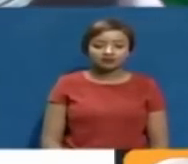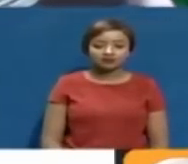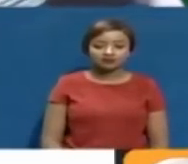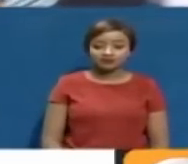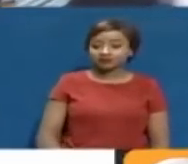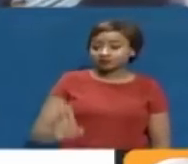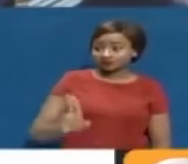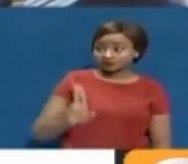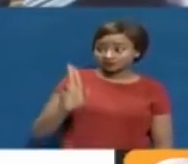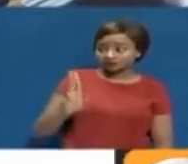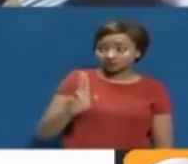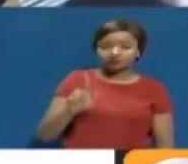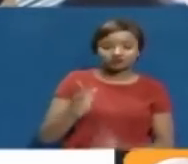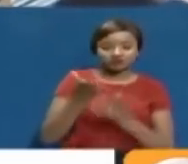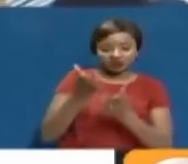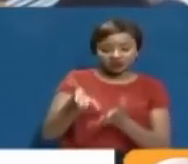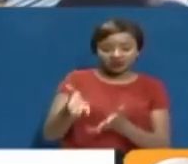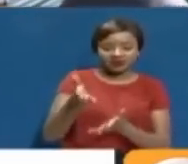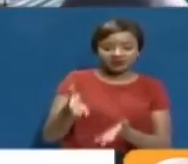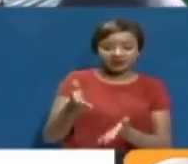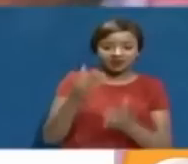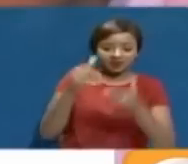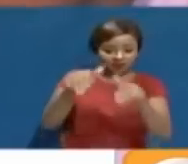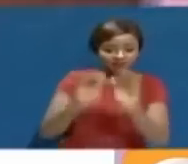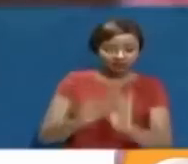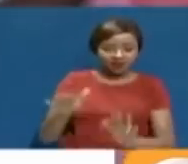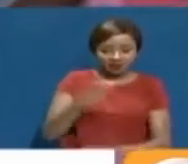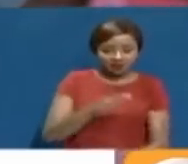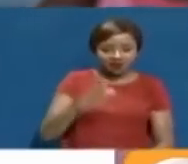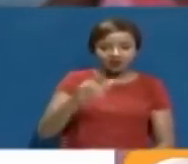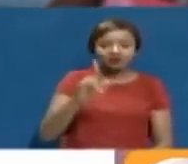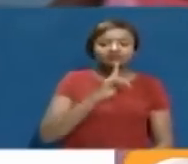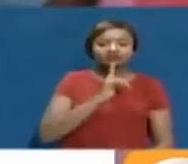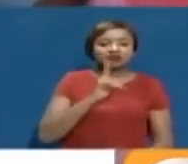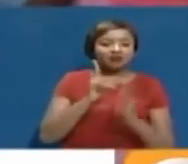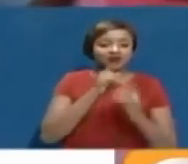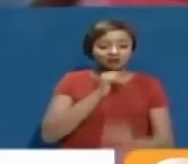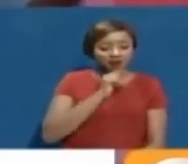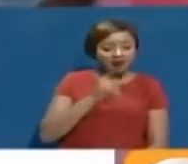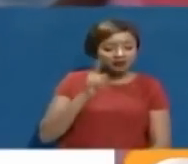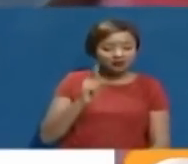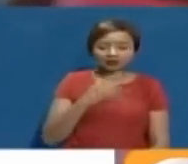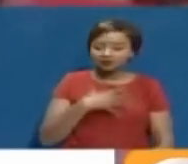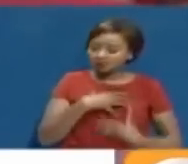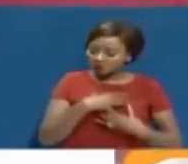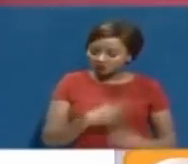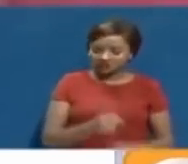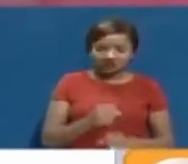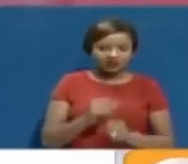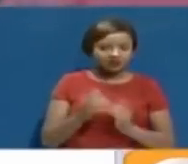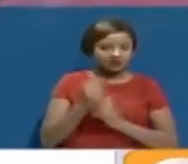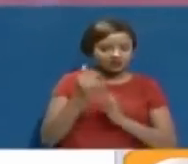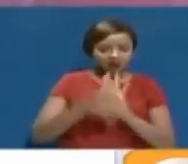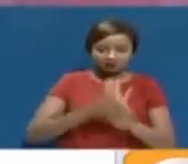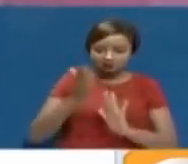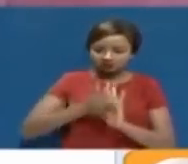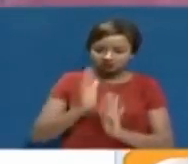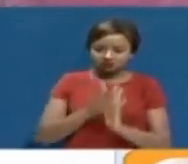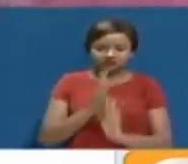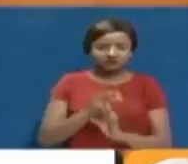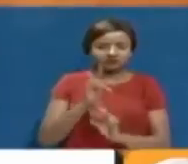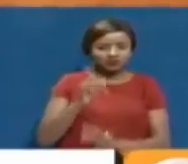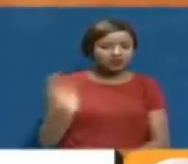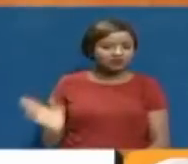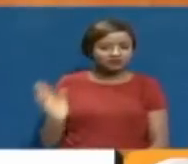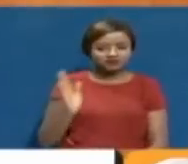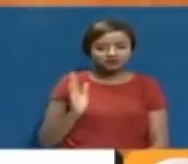President Uhuru Kenyatta, who attended the burial ceremony, describing Haji as a steadfast, brave and progressive leader who spent his entire